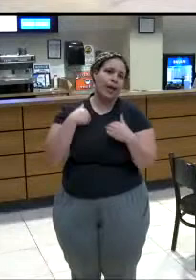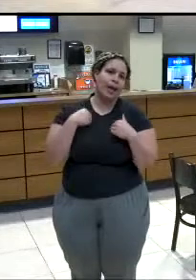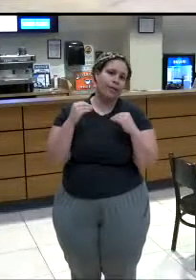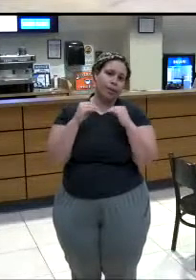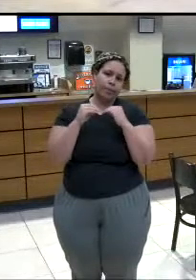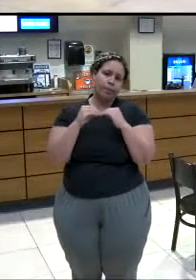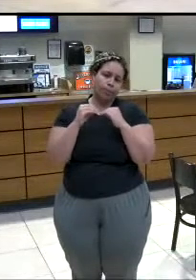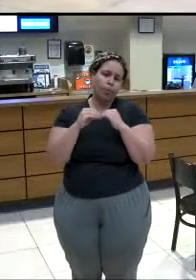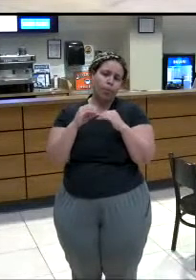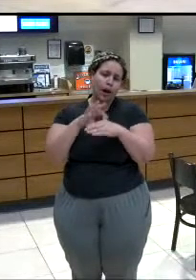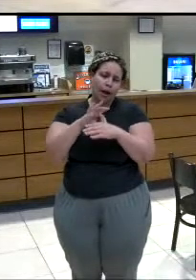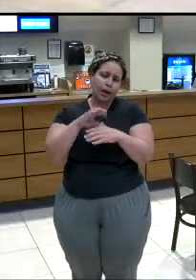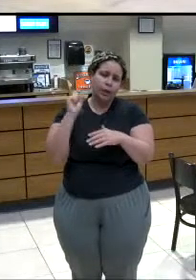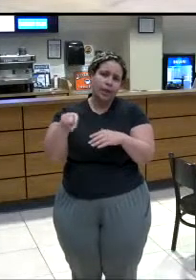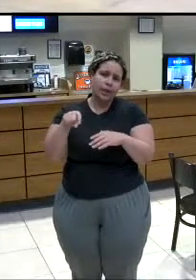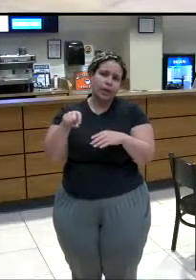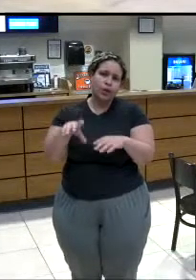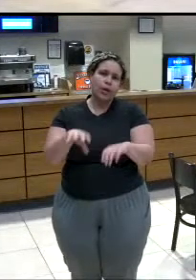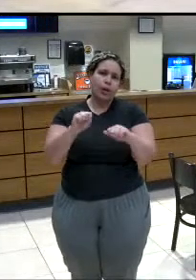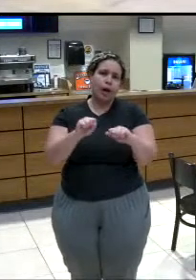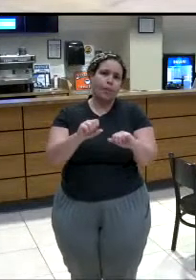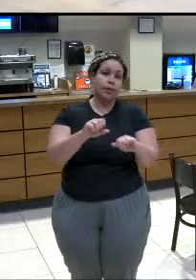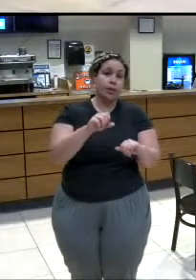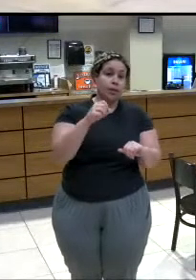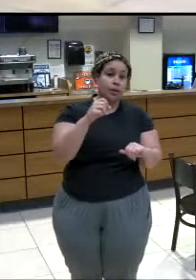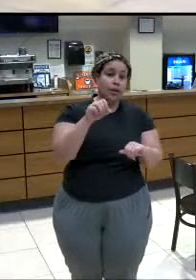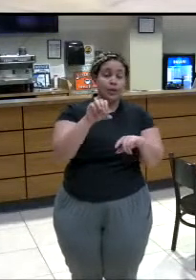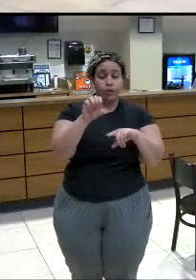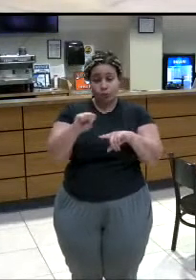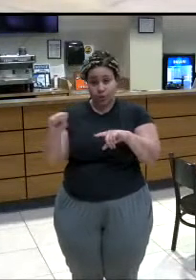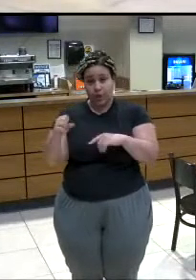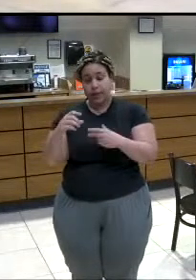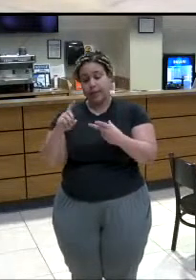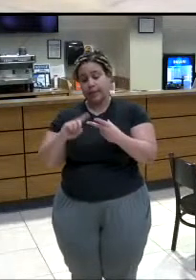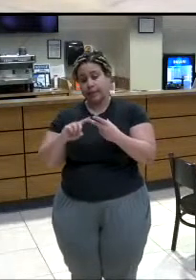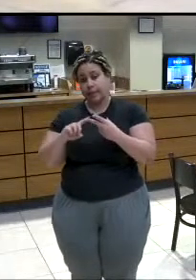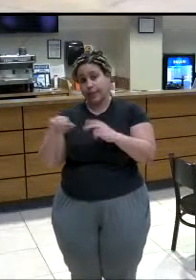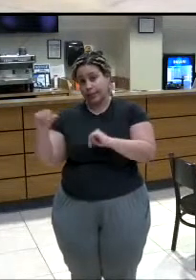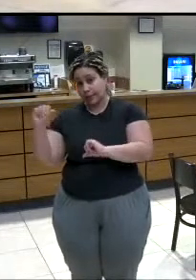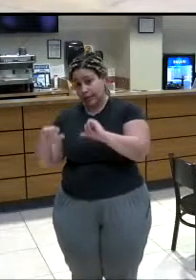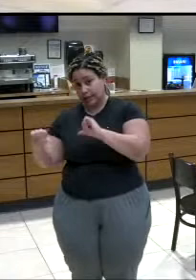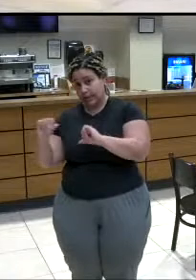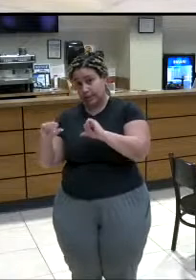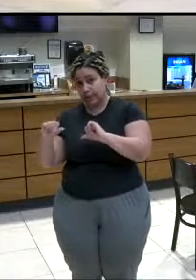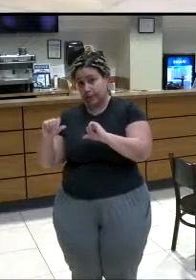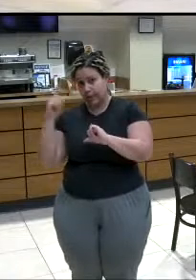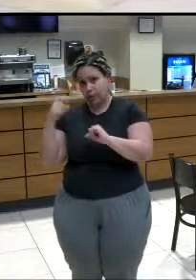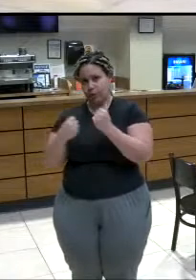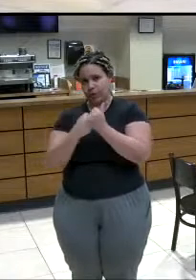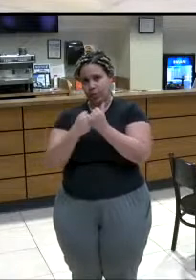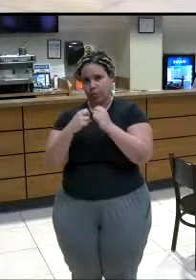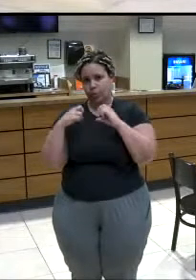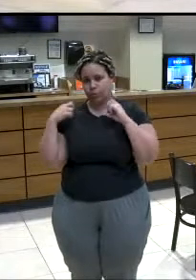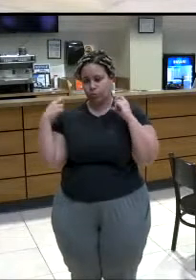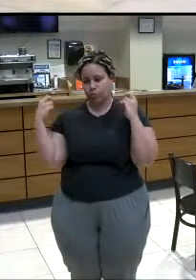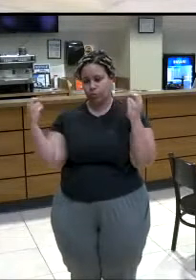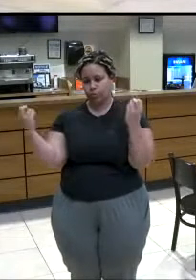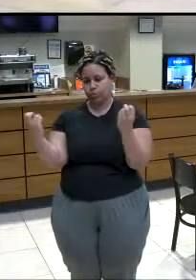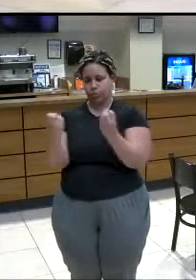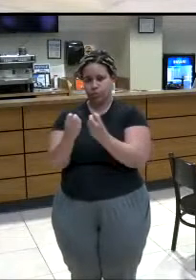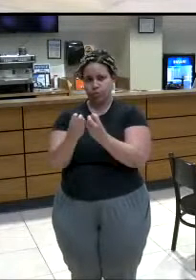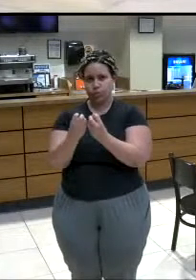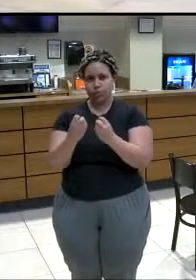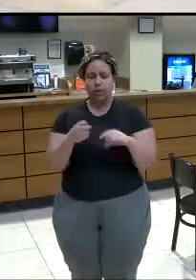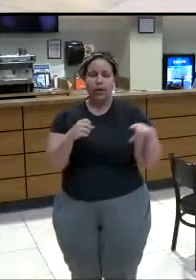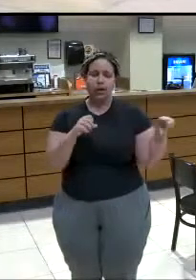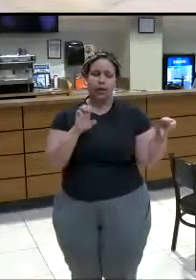social studies. One of the things that we've learned from our strategic support circles is that our ELA